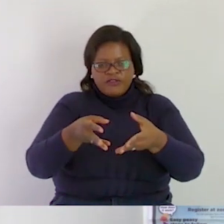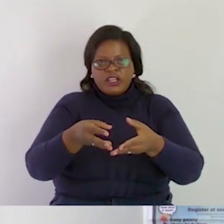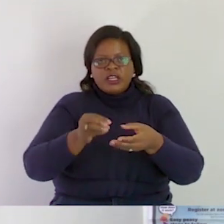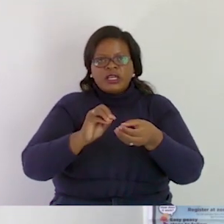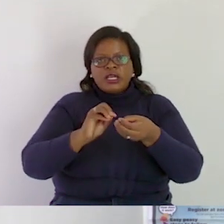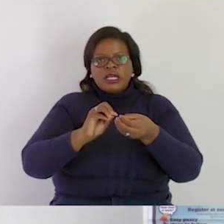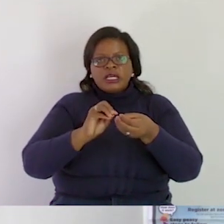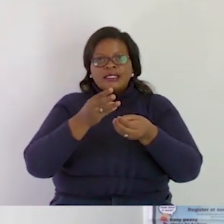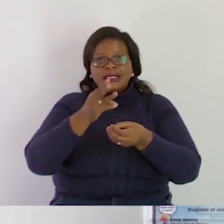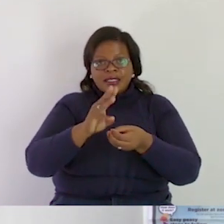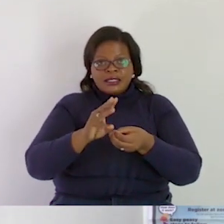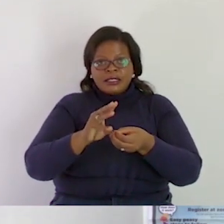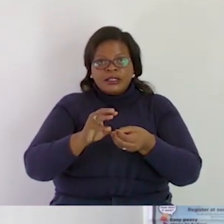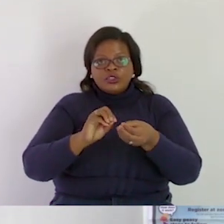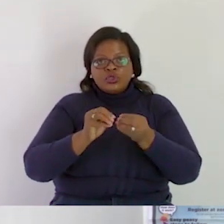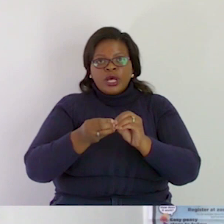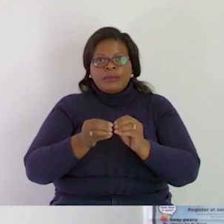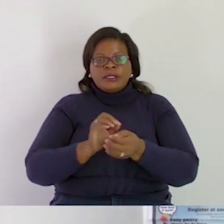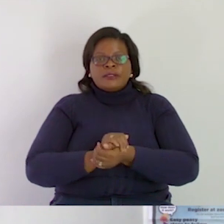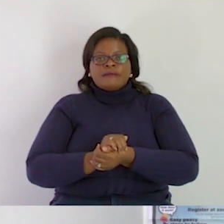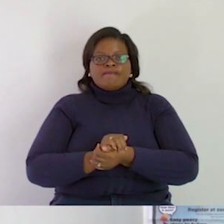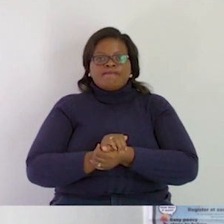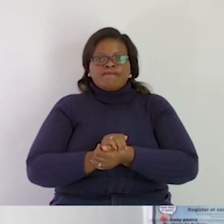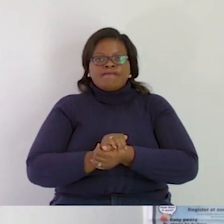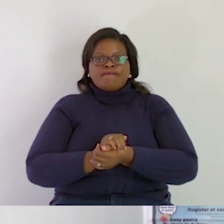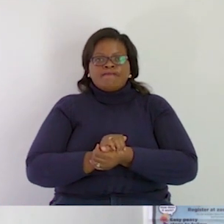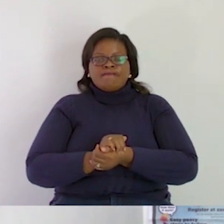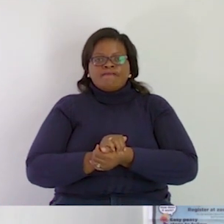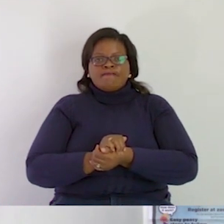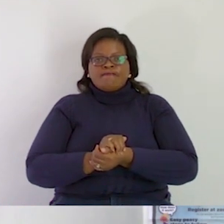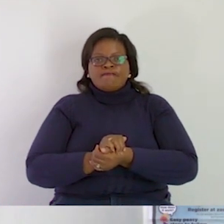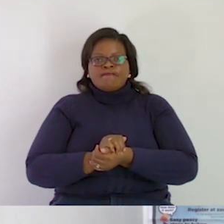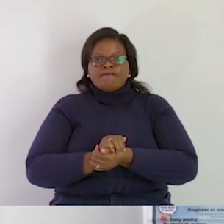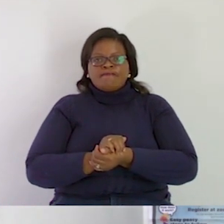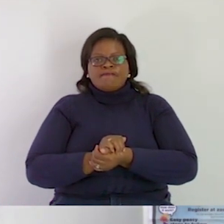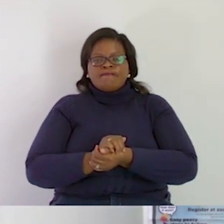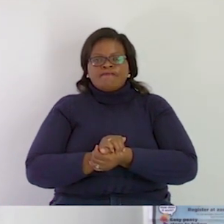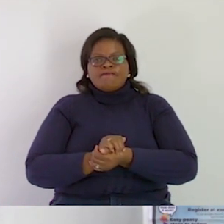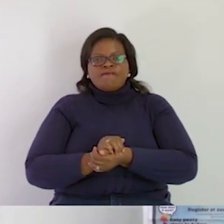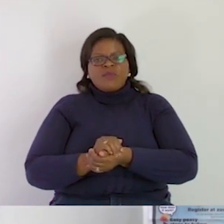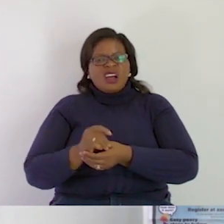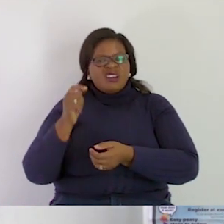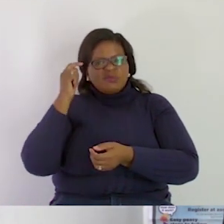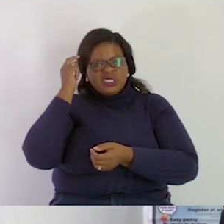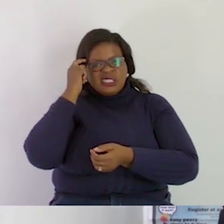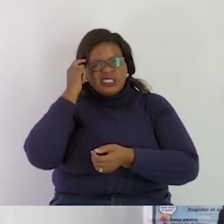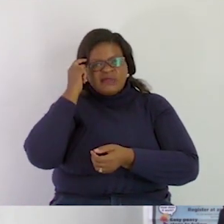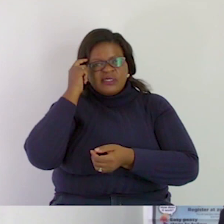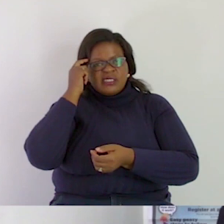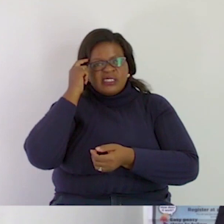brackets, and it goes down until there. So I believe that is